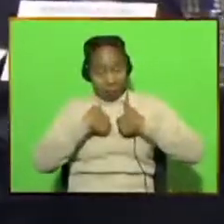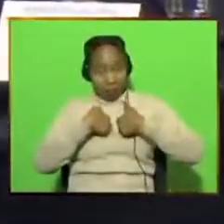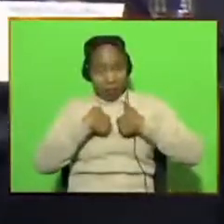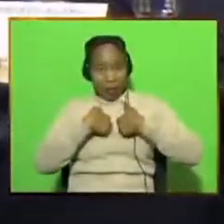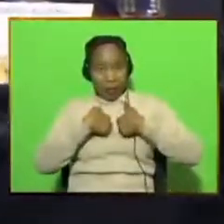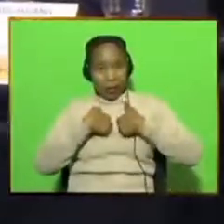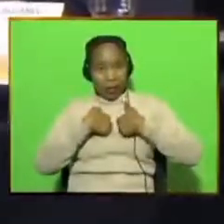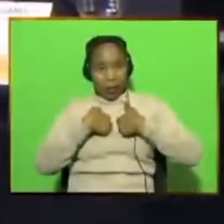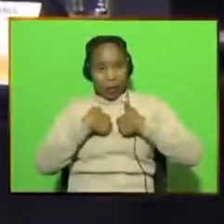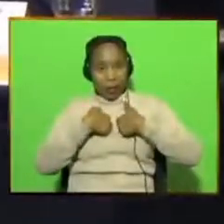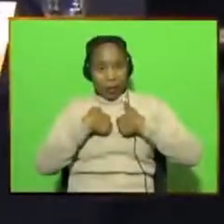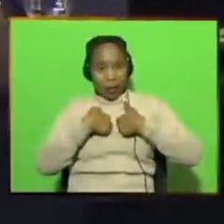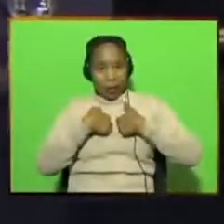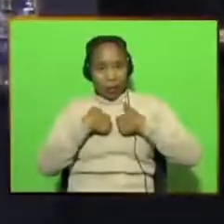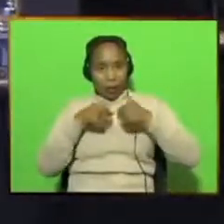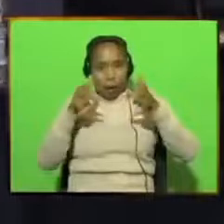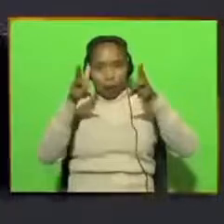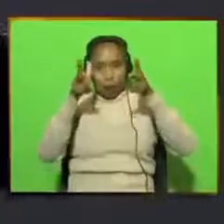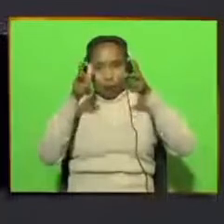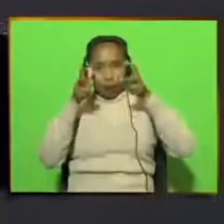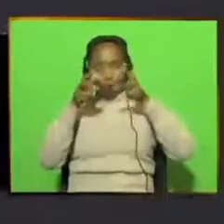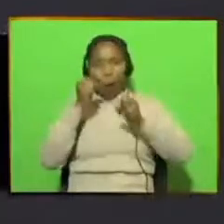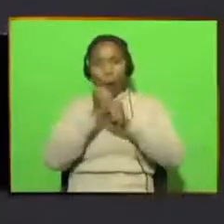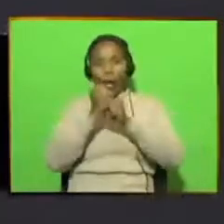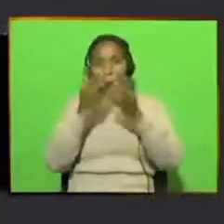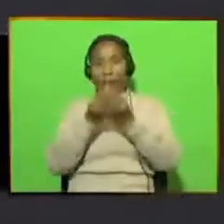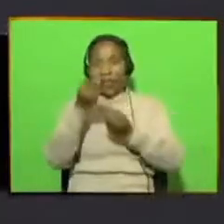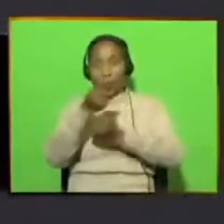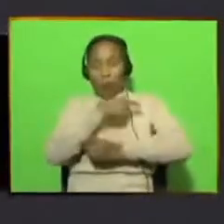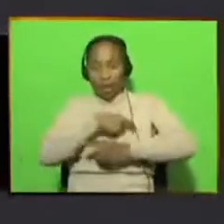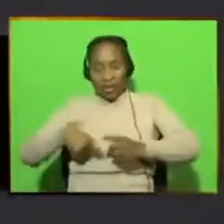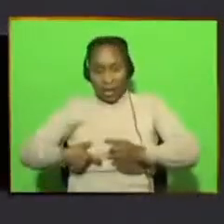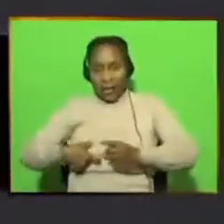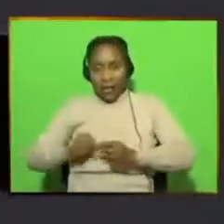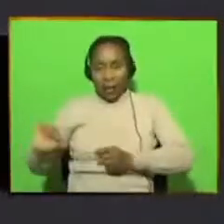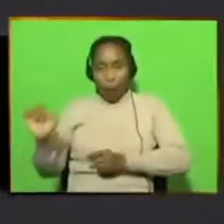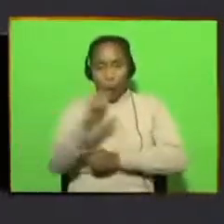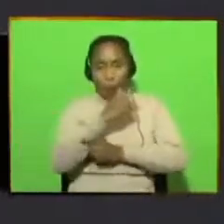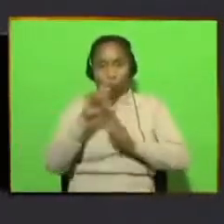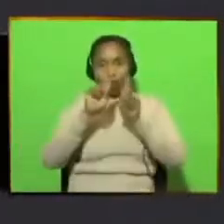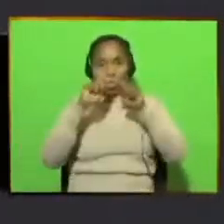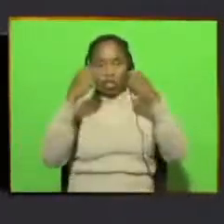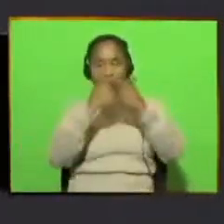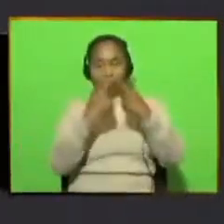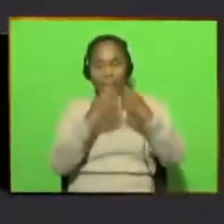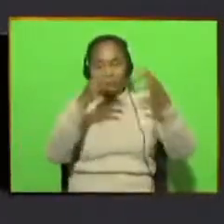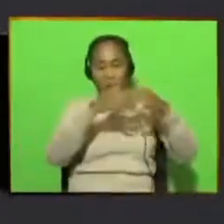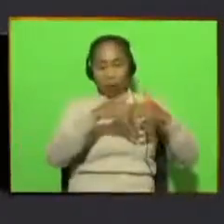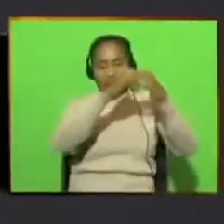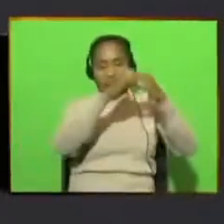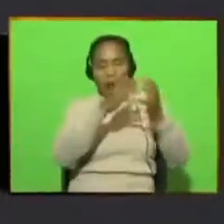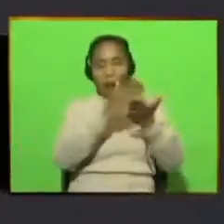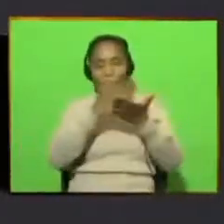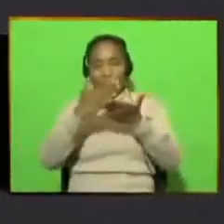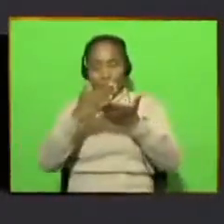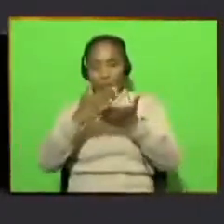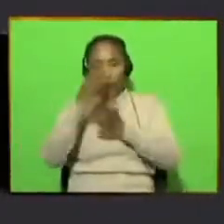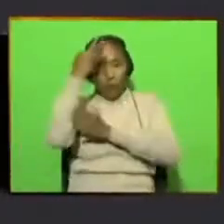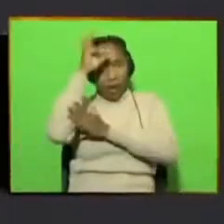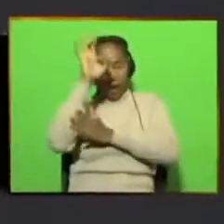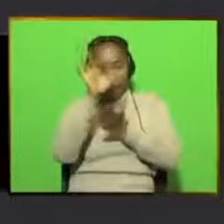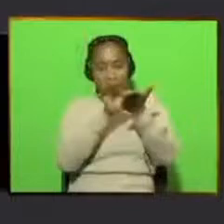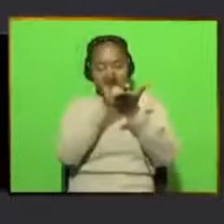forward to working with you, Mr. President, and the rest of the team that will be forming part of the Government of National